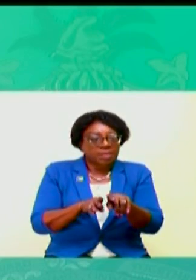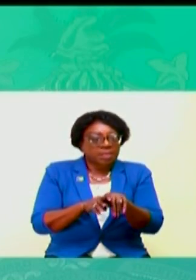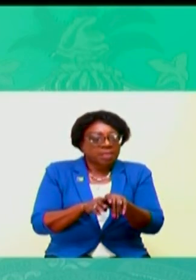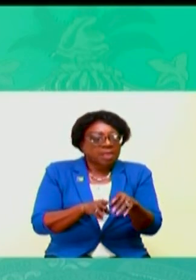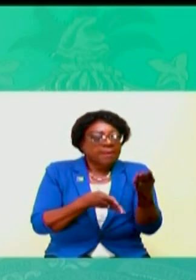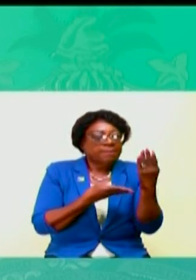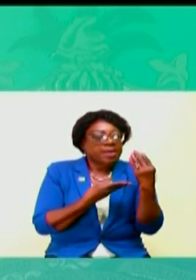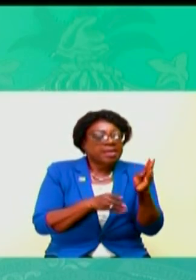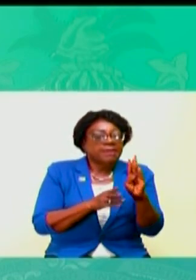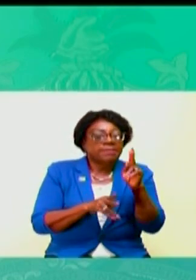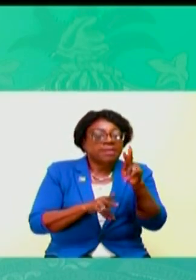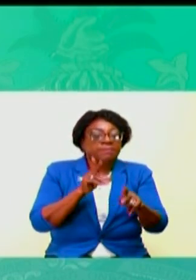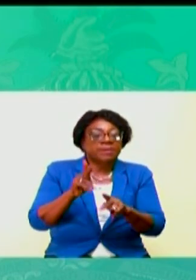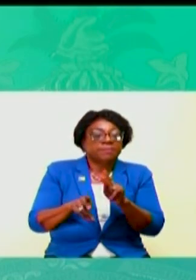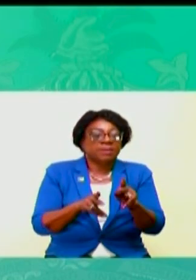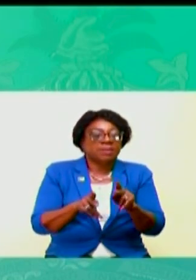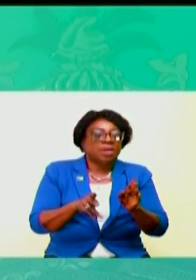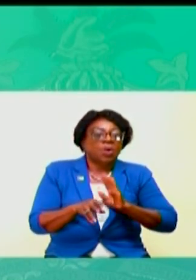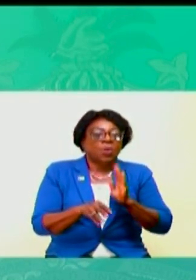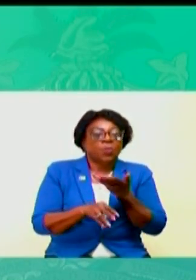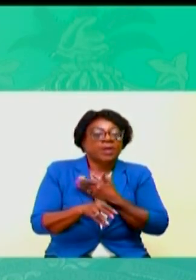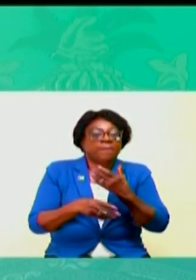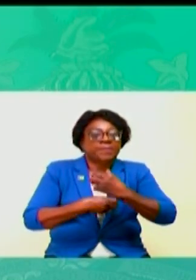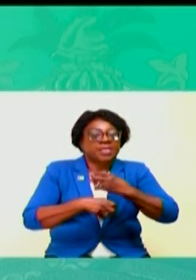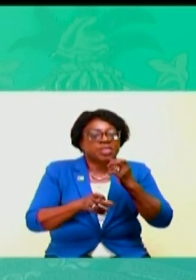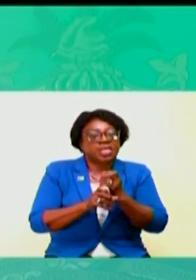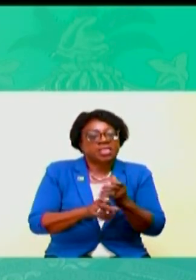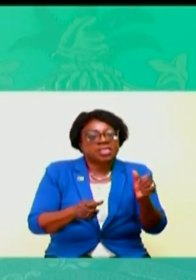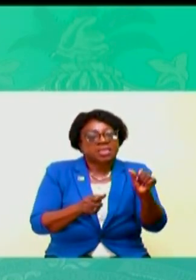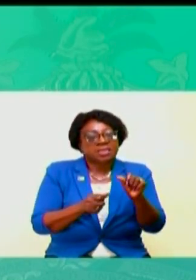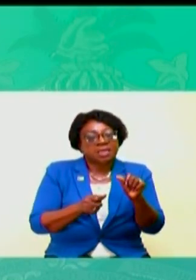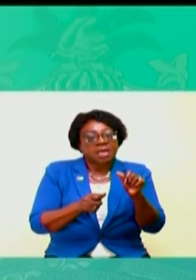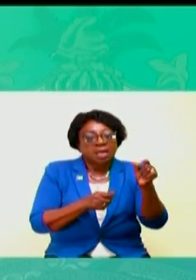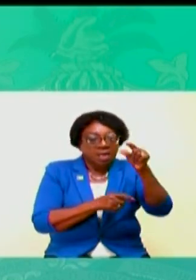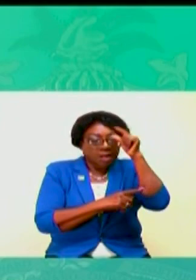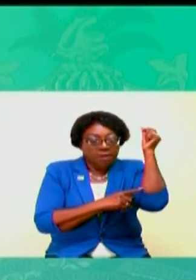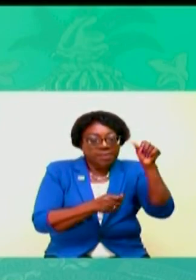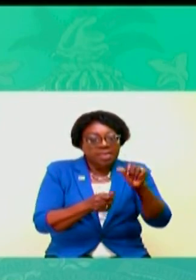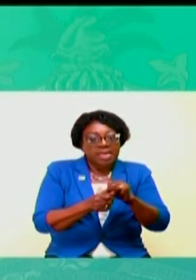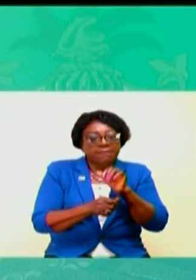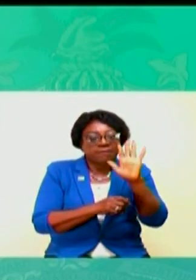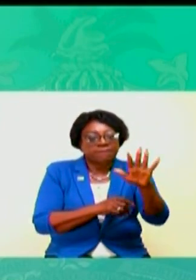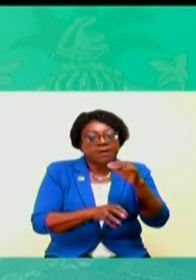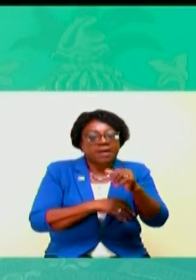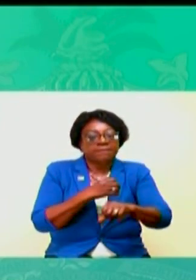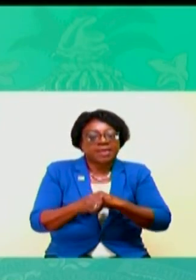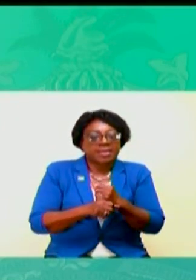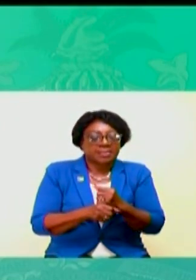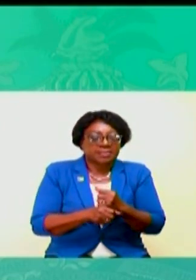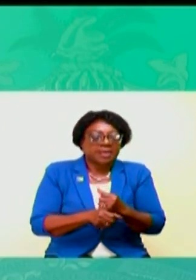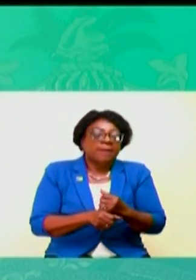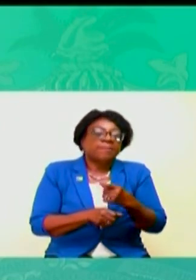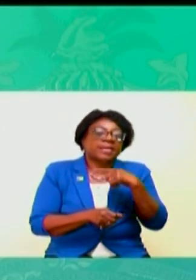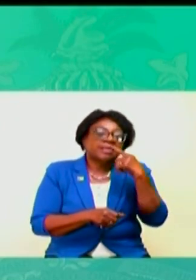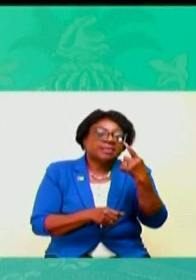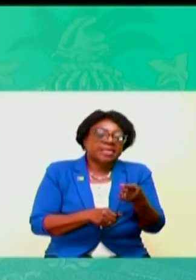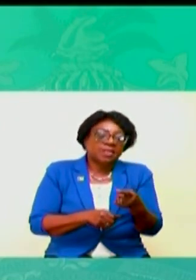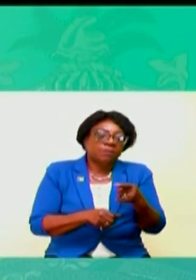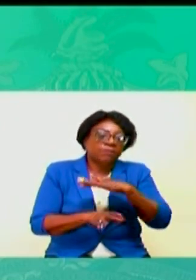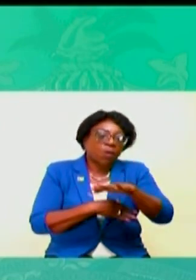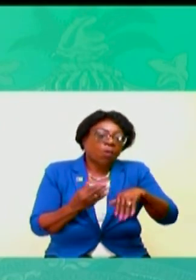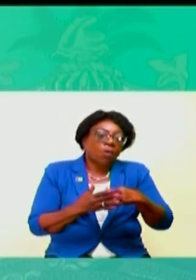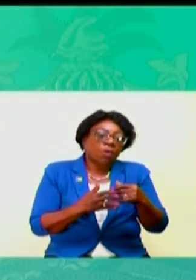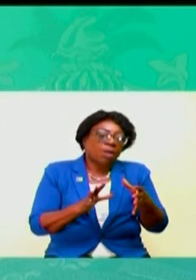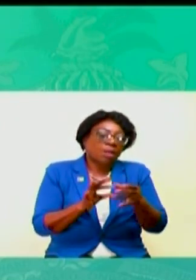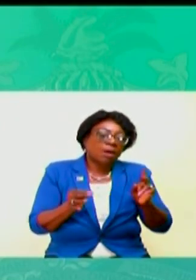Behemoth people, say it again, sir. We have been changing government every 5 years. But I can tell you, for all of us, we got to do the calculation to make